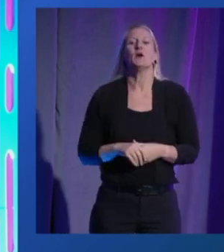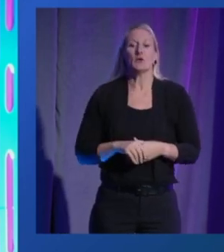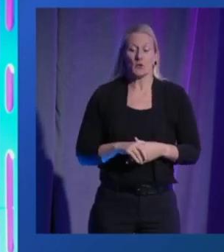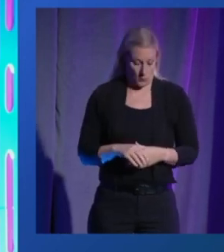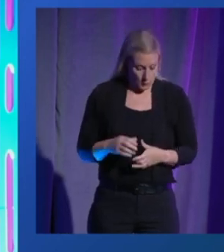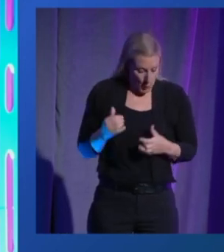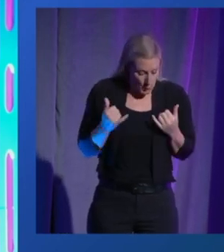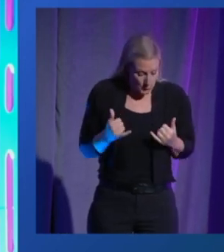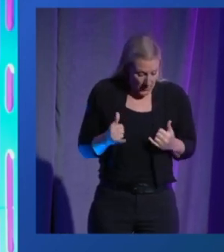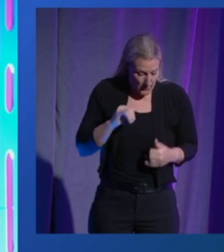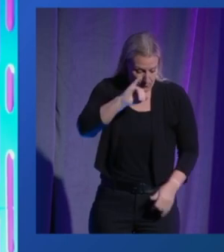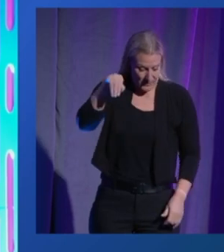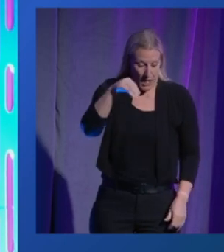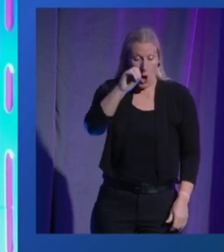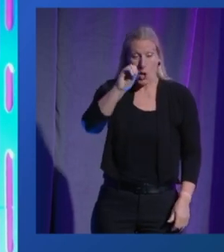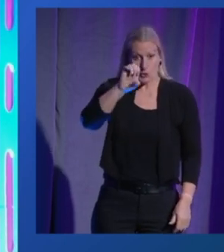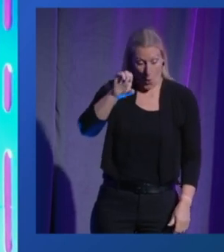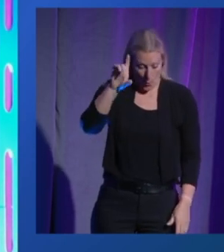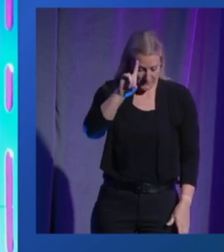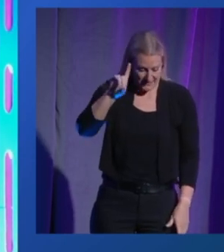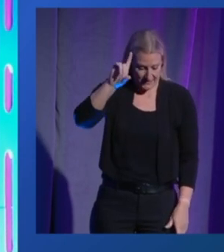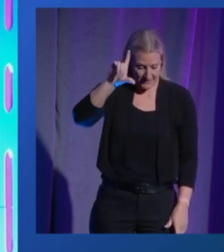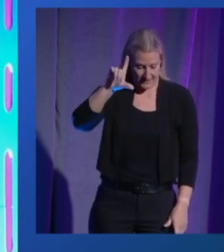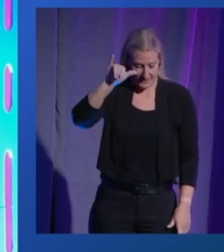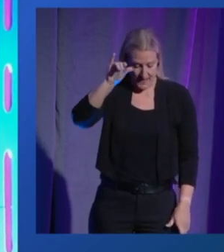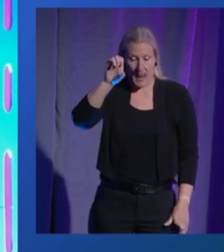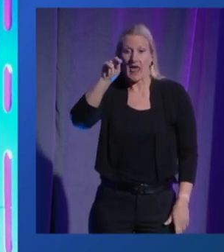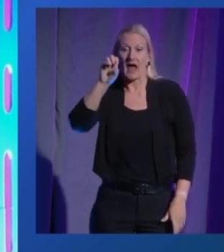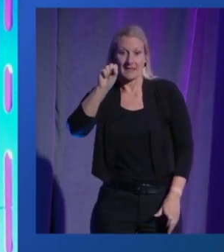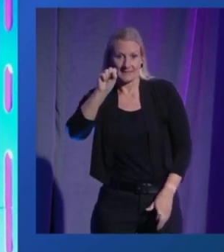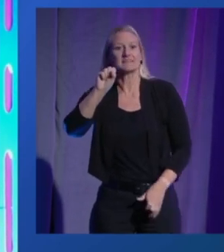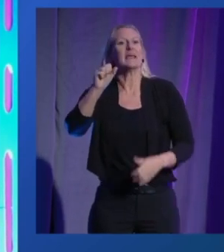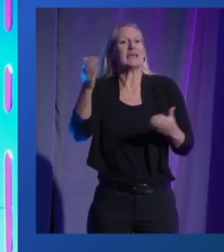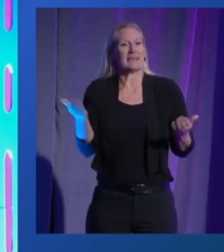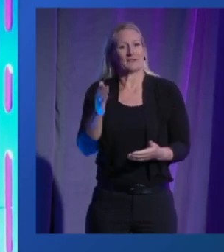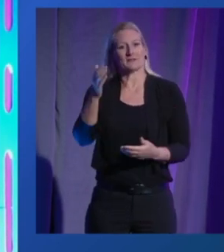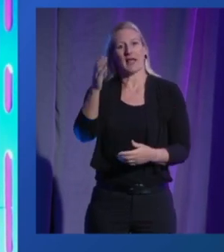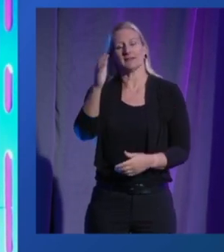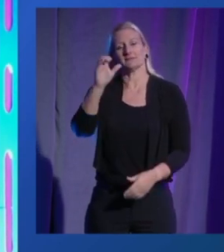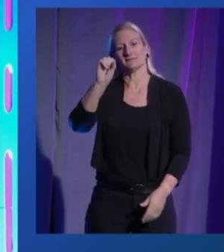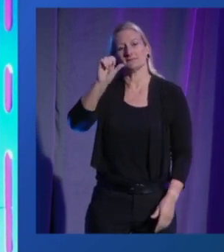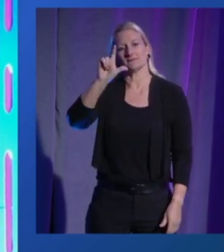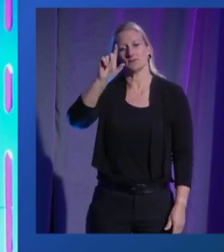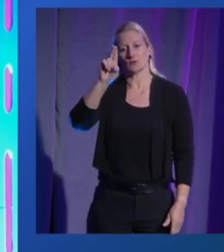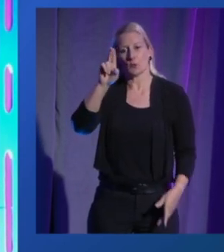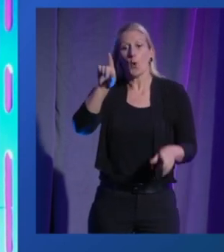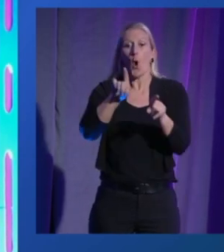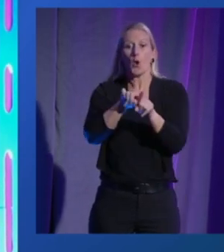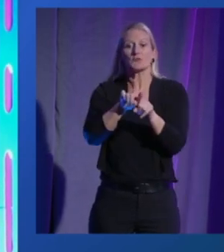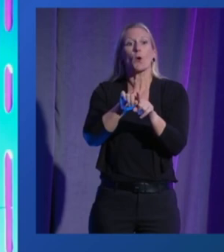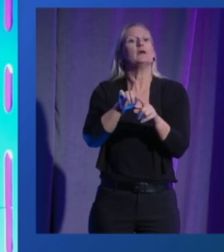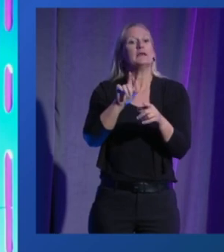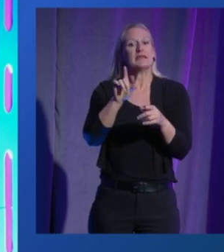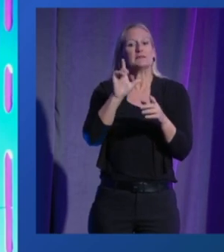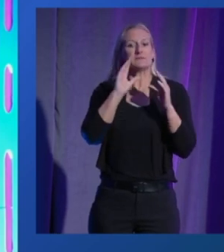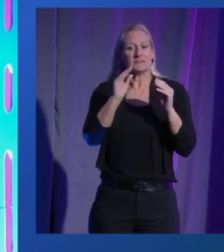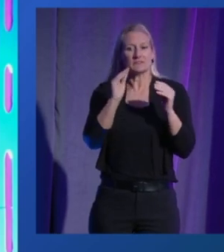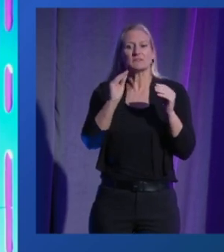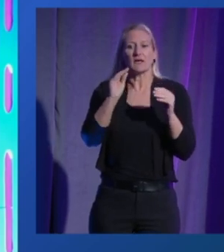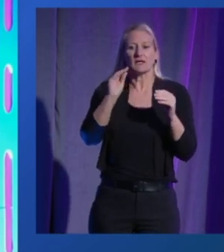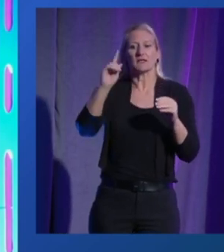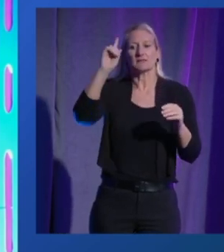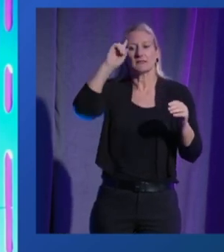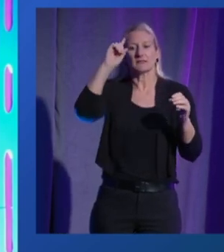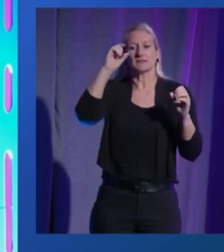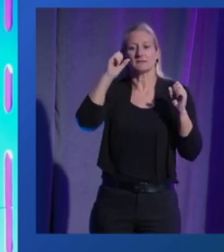Louis University Dr Lions is also the director of the security and strategic intelligence program here at slooh as